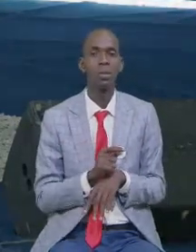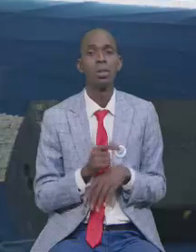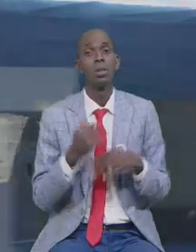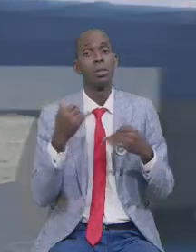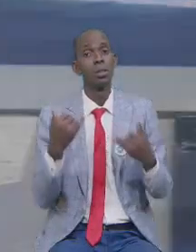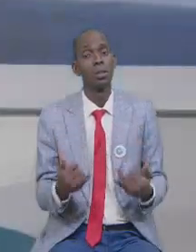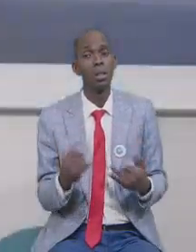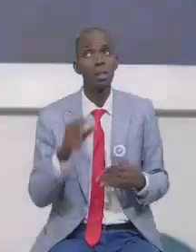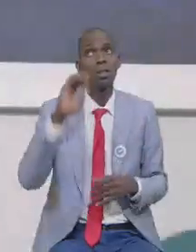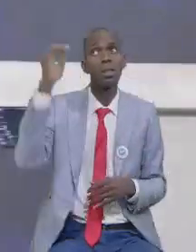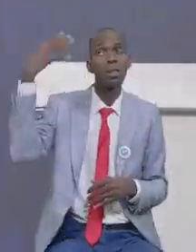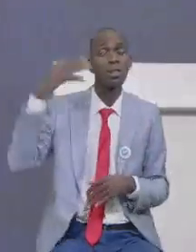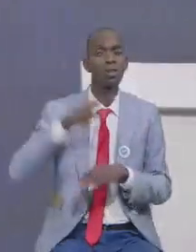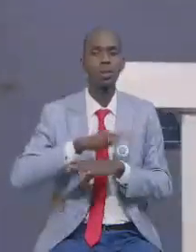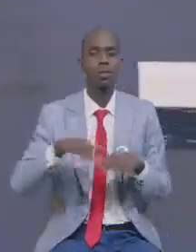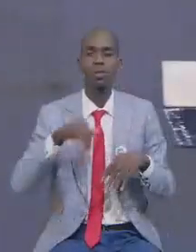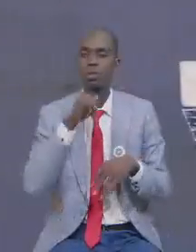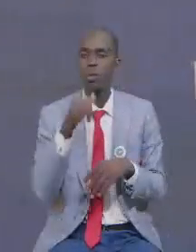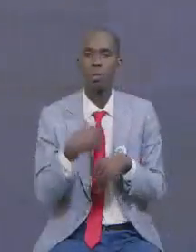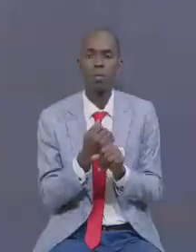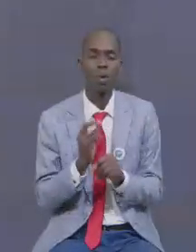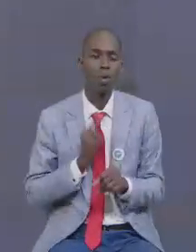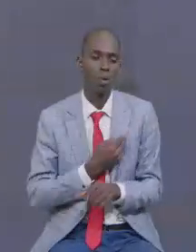does not make us lazy,